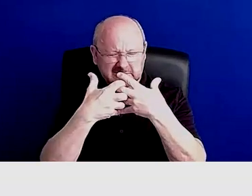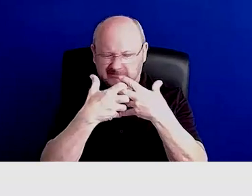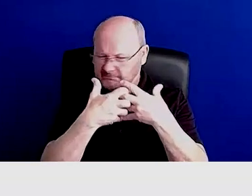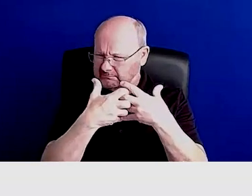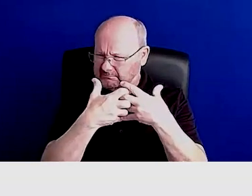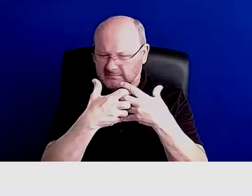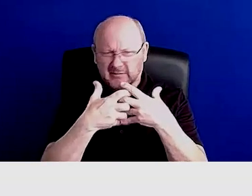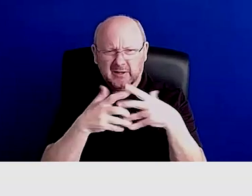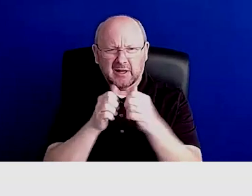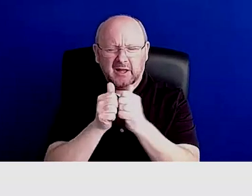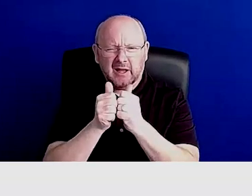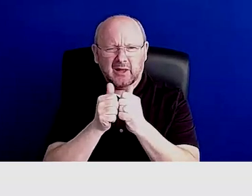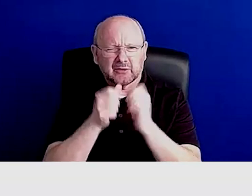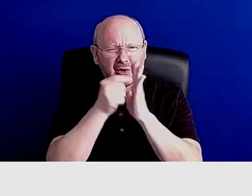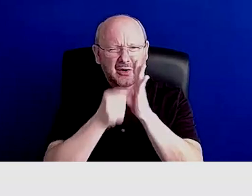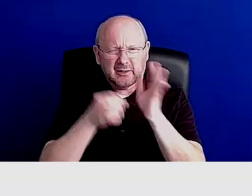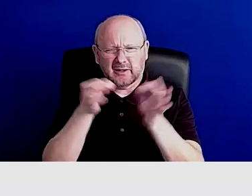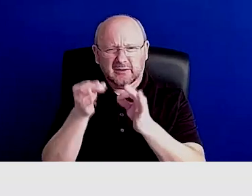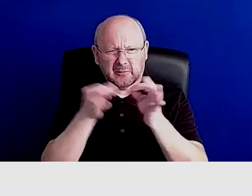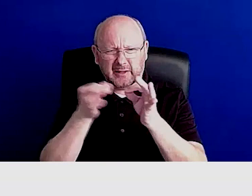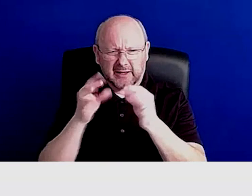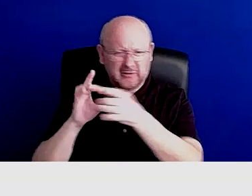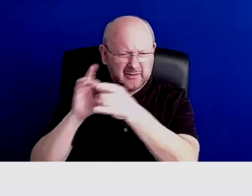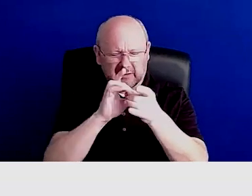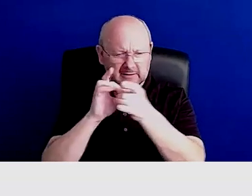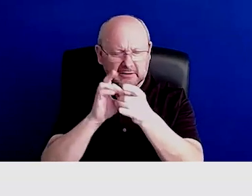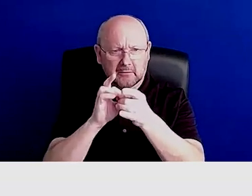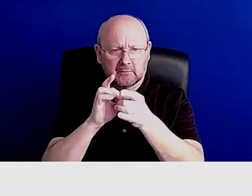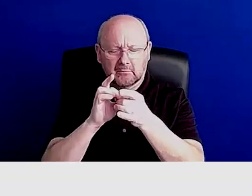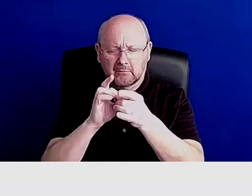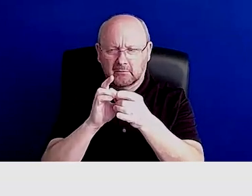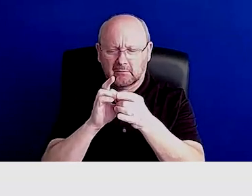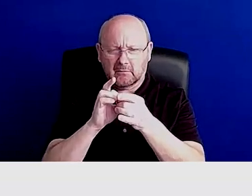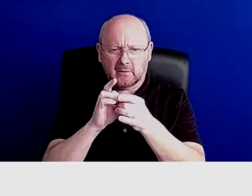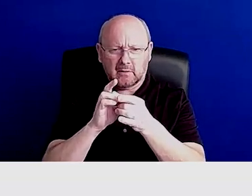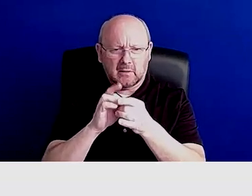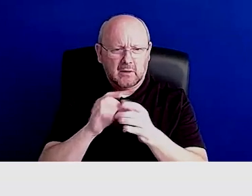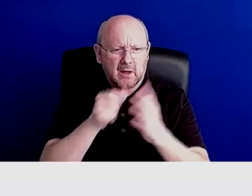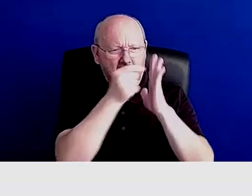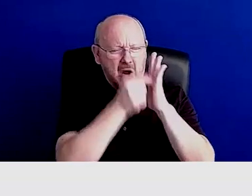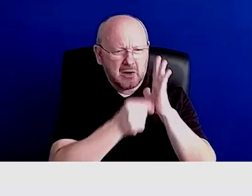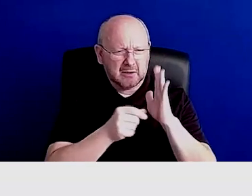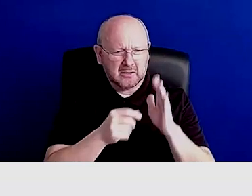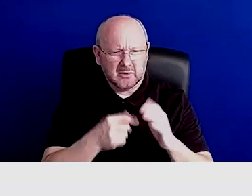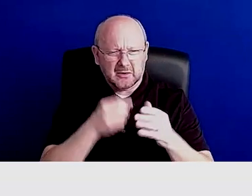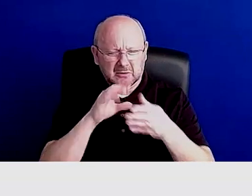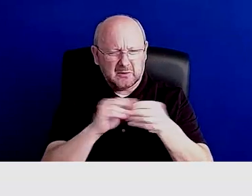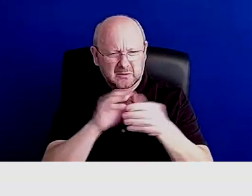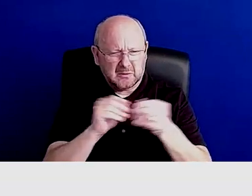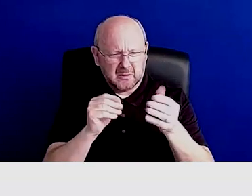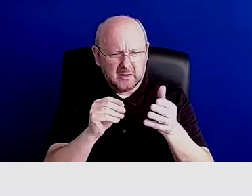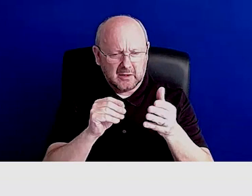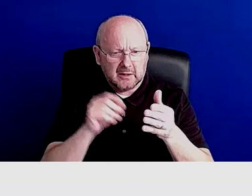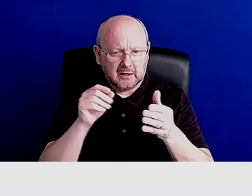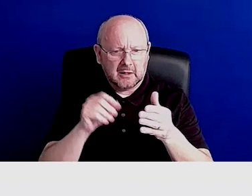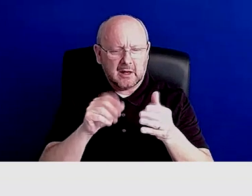article describe the relationship between mental okay, the article mentions that the word frequency has okay, what is the recency effect in language